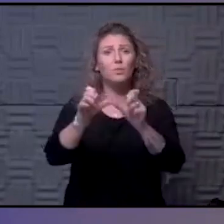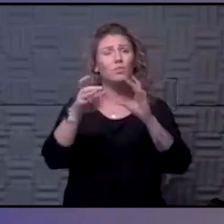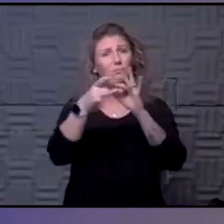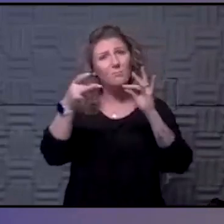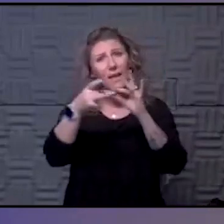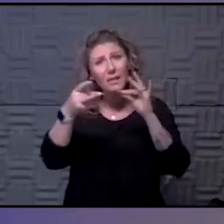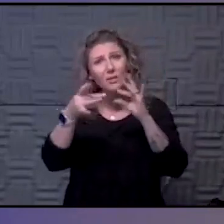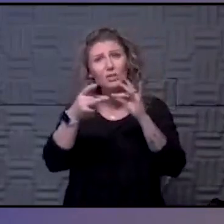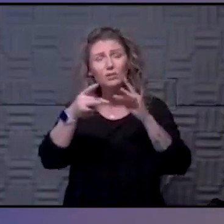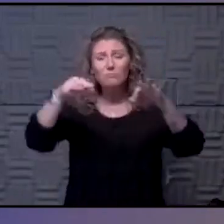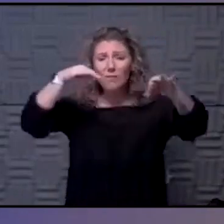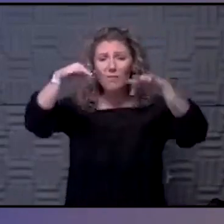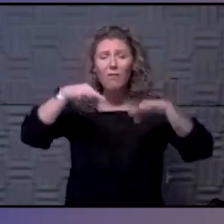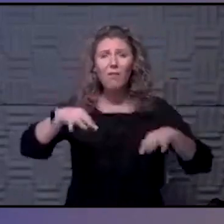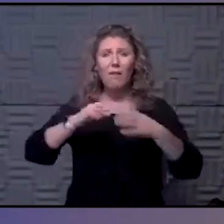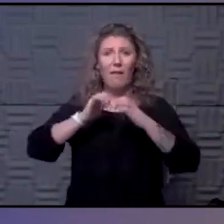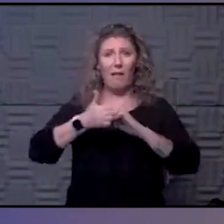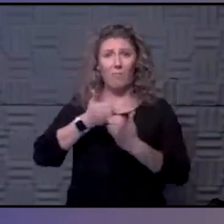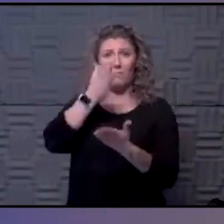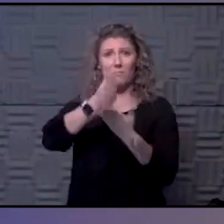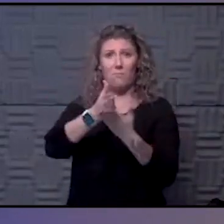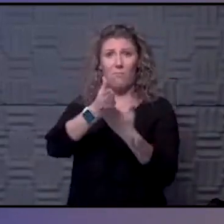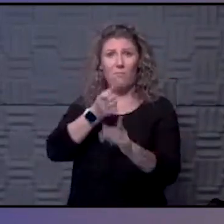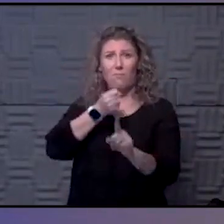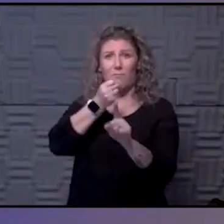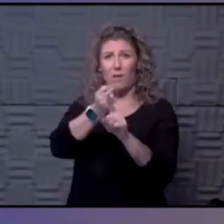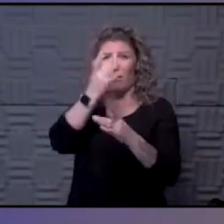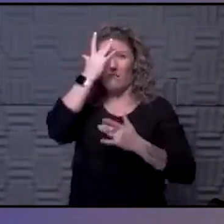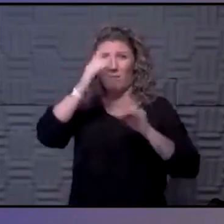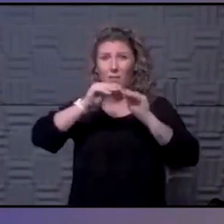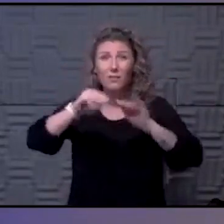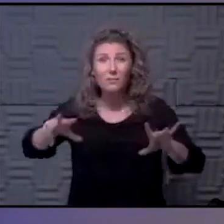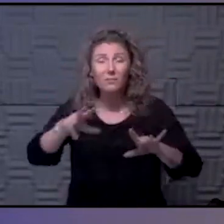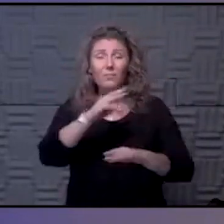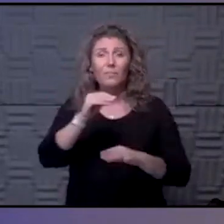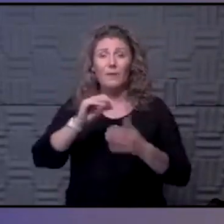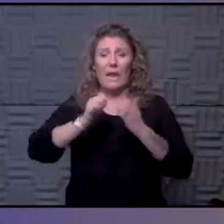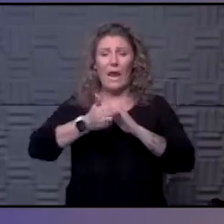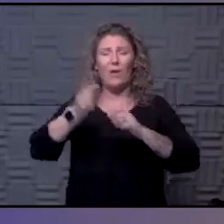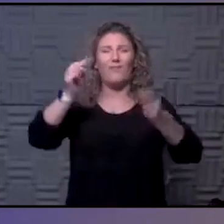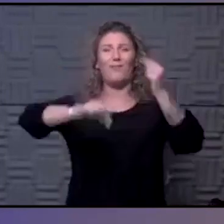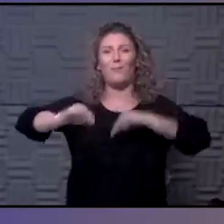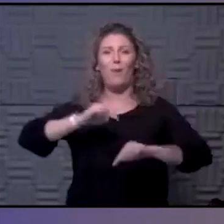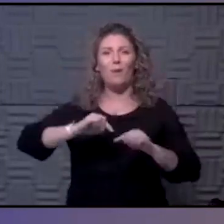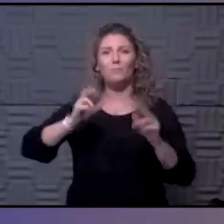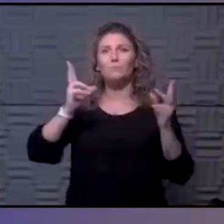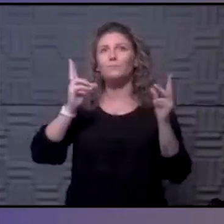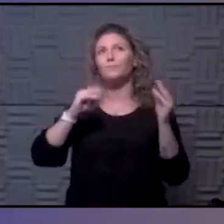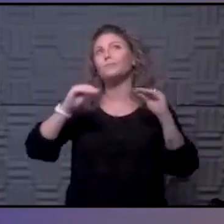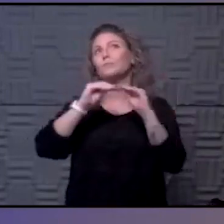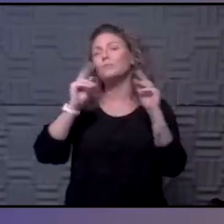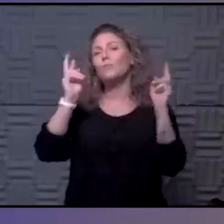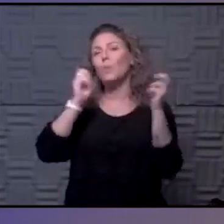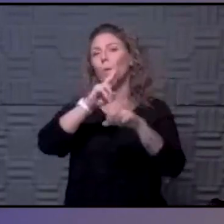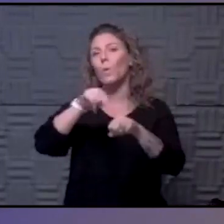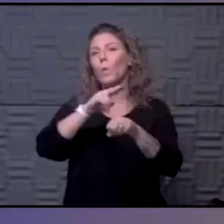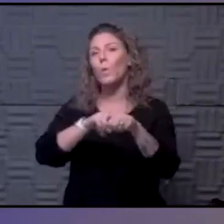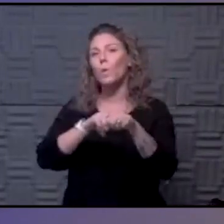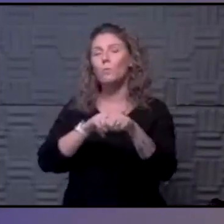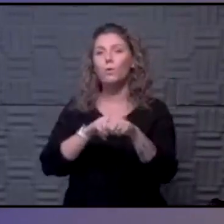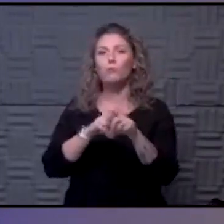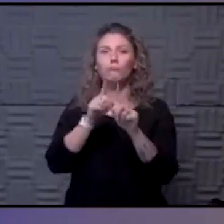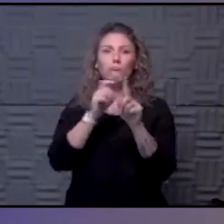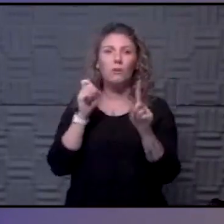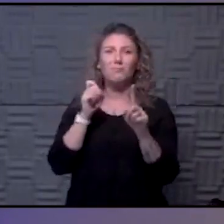the way that we are going to get out of this pandemic and the way that we are going to get back to things more normal in